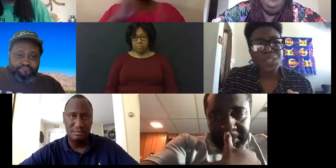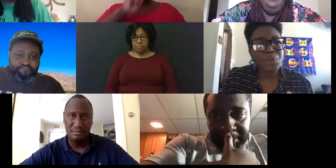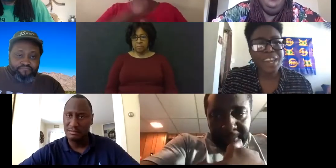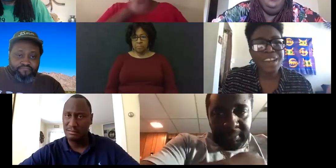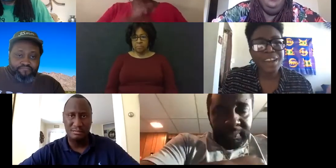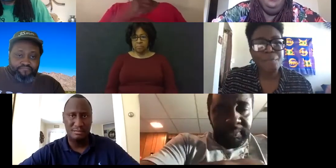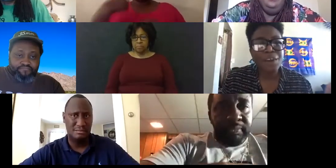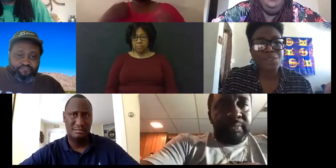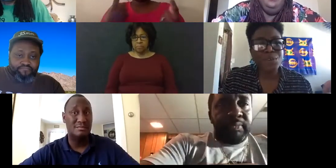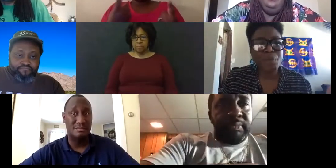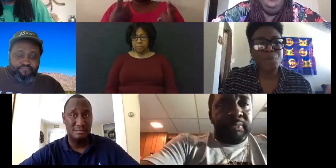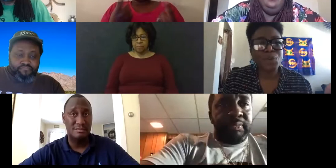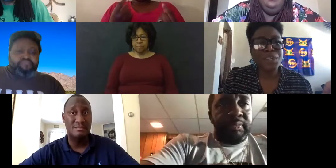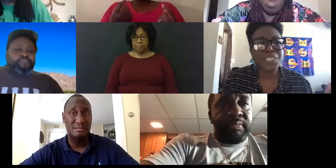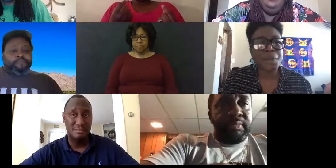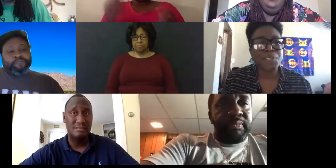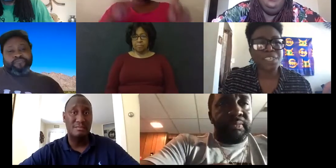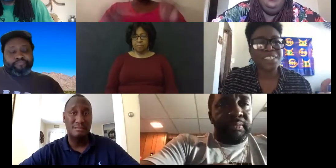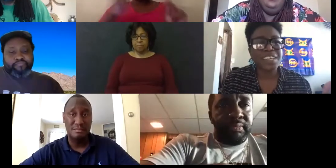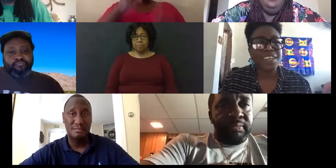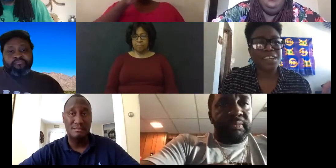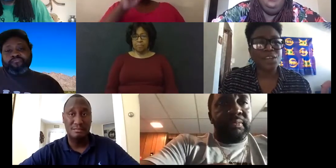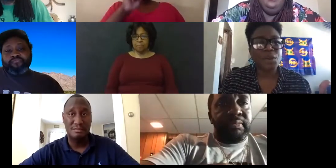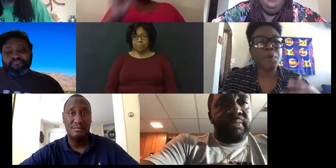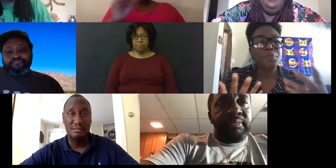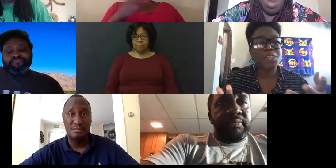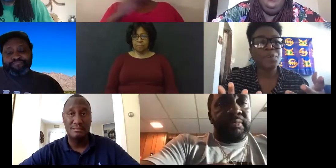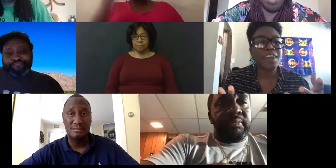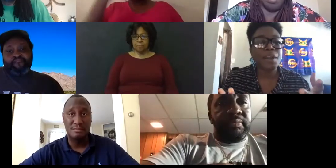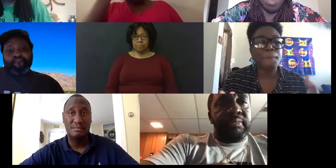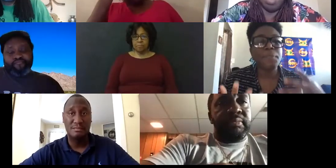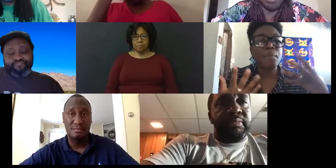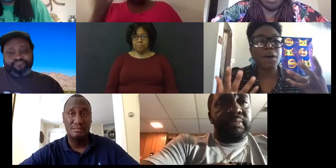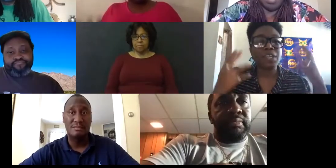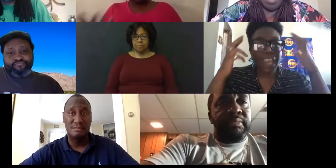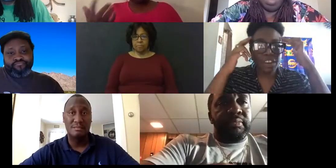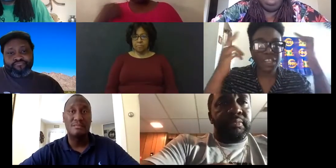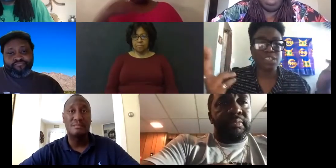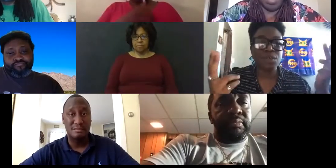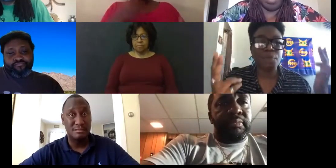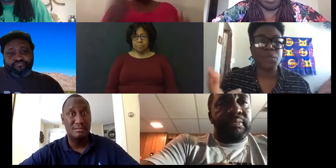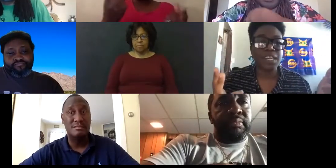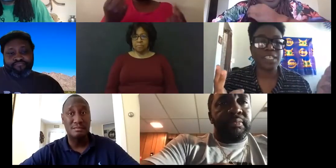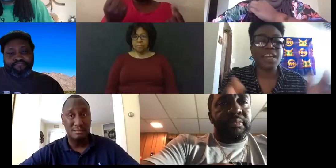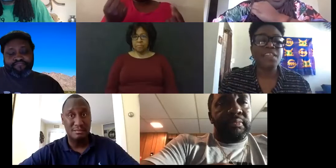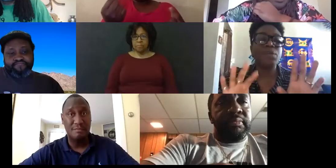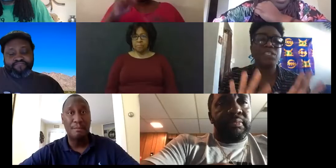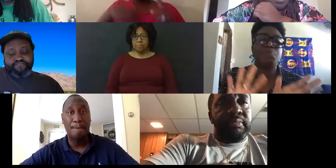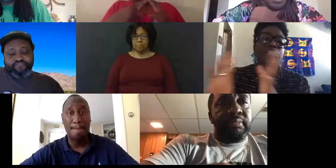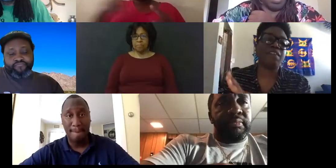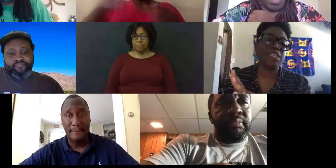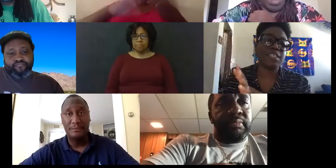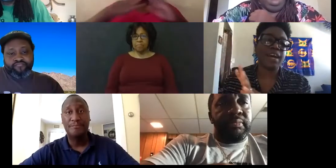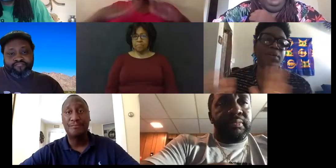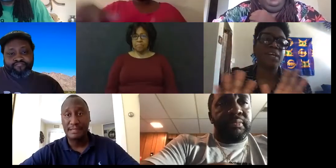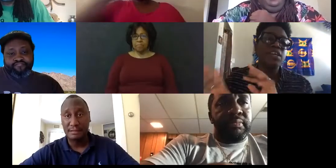are we doing about those people who are disabled and sick? You know, what are we doing about catering to those communities that we just